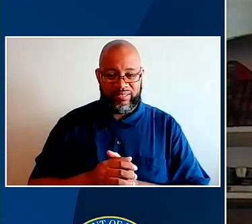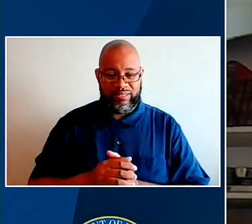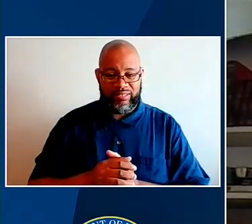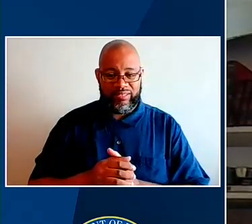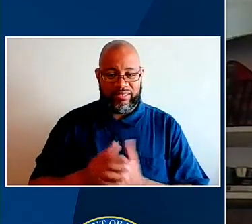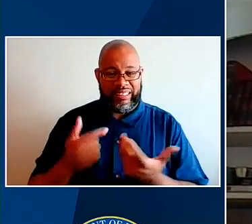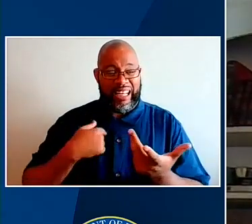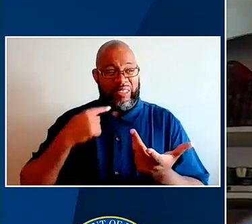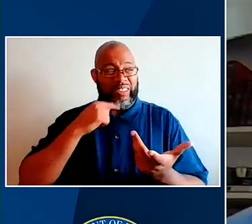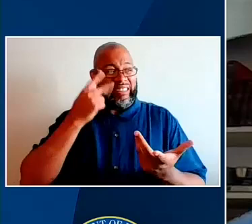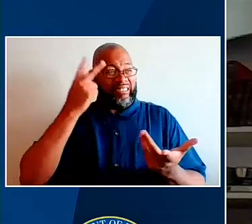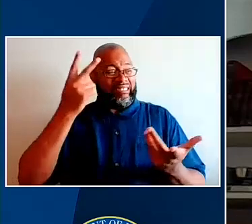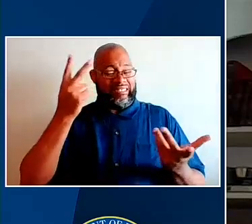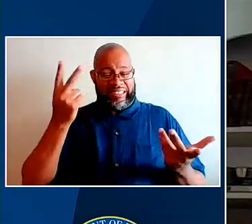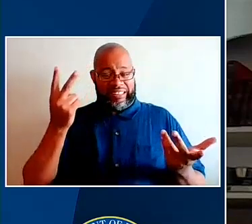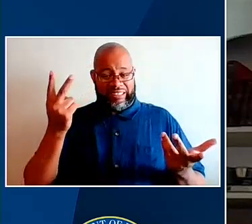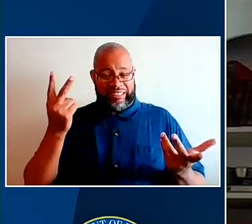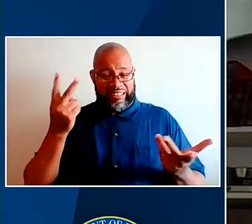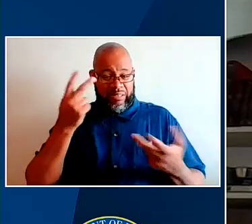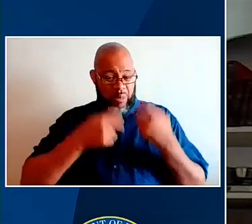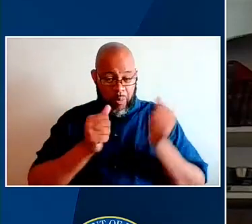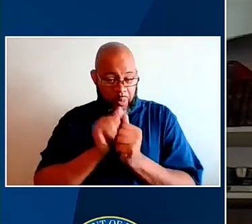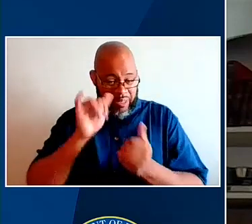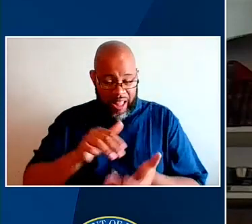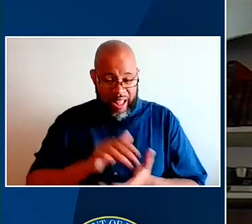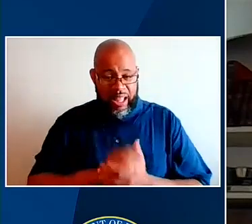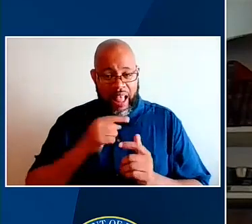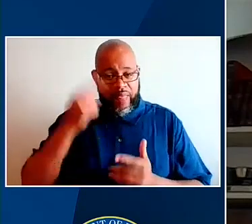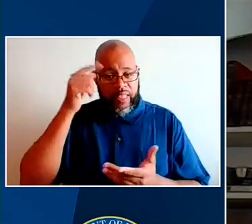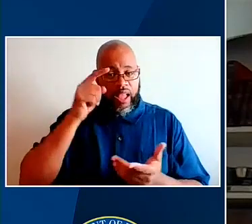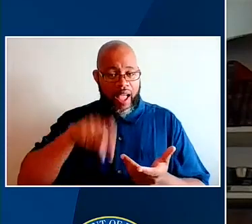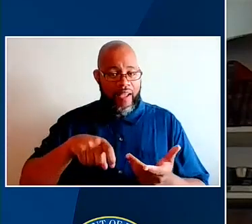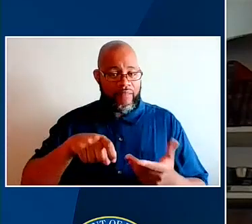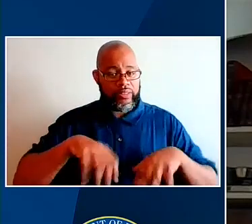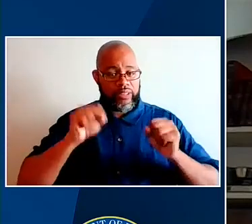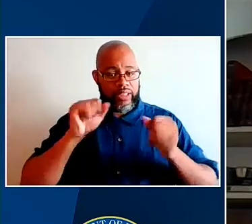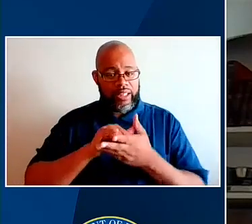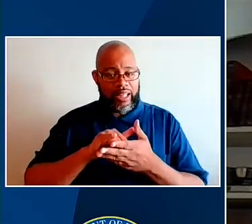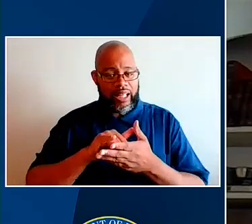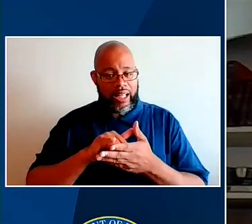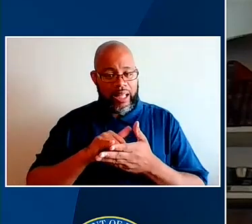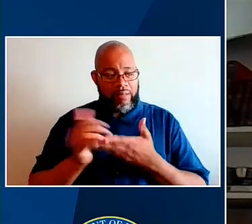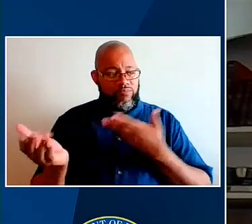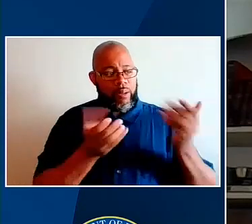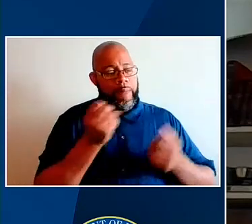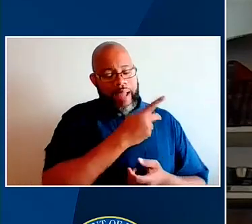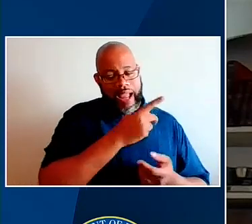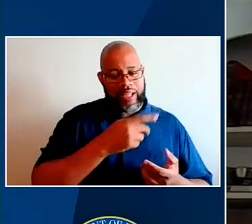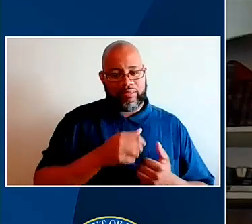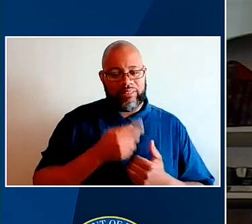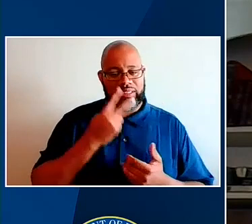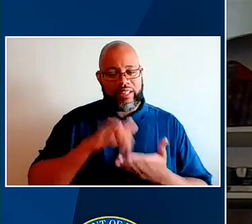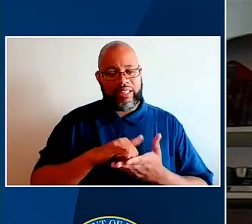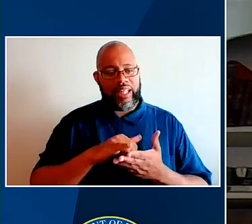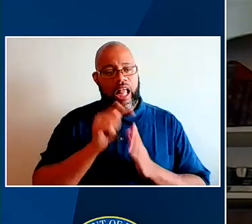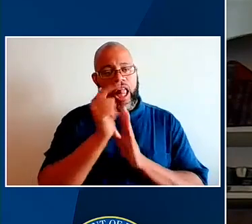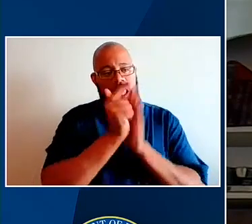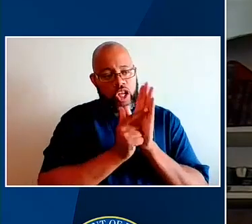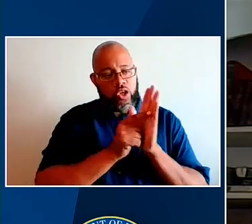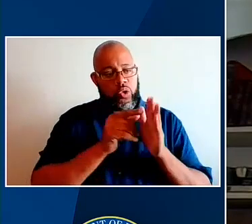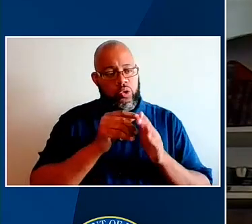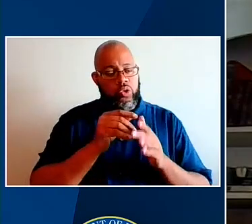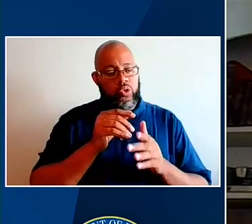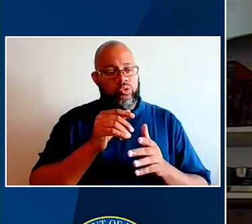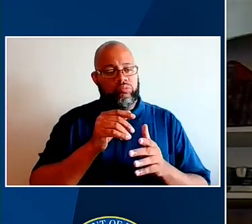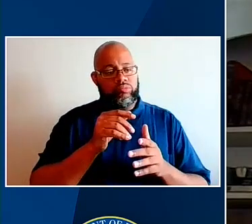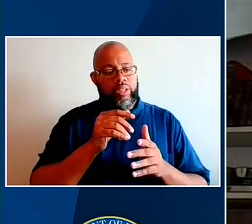head see a problem with that. I think we'd have to take that back and let our council and let some of our